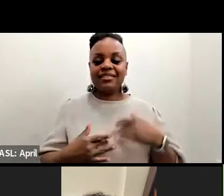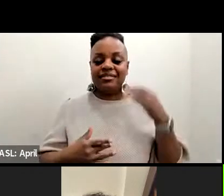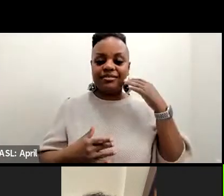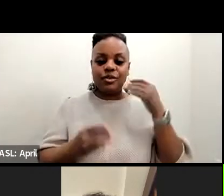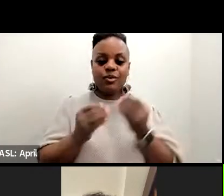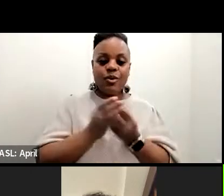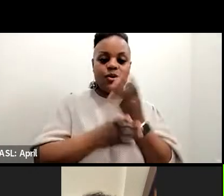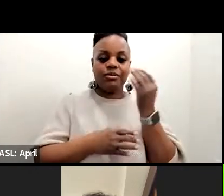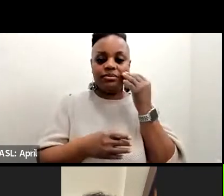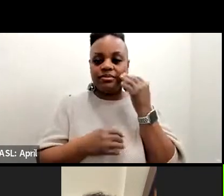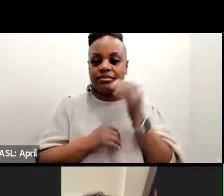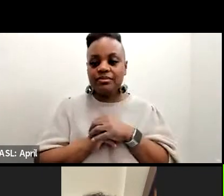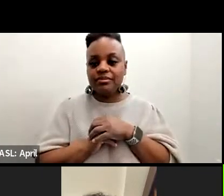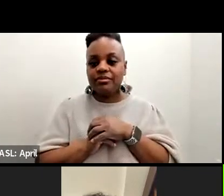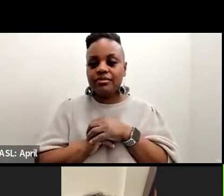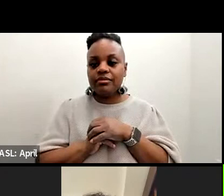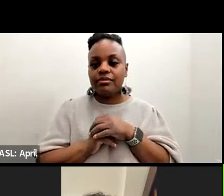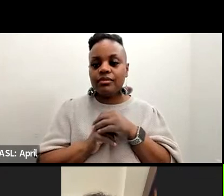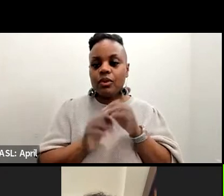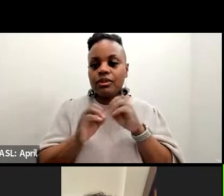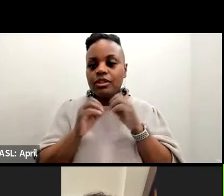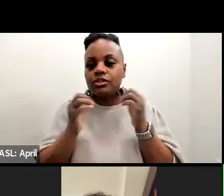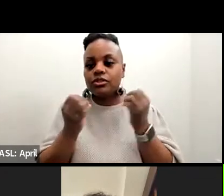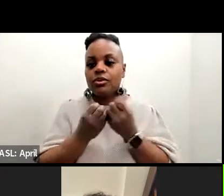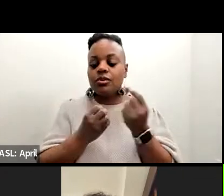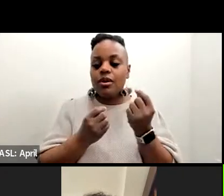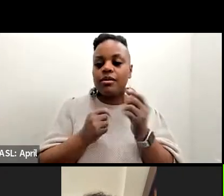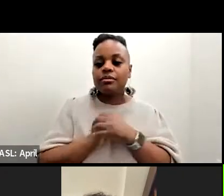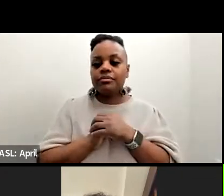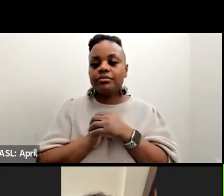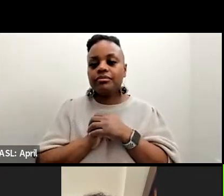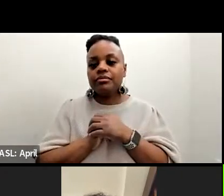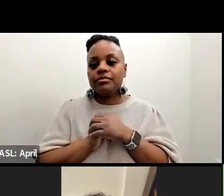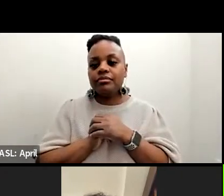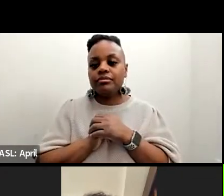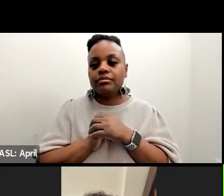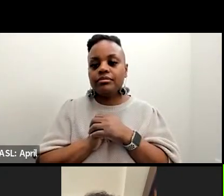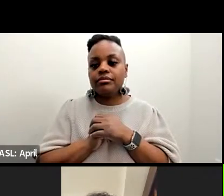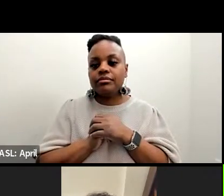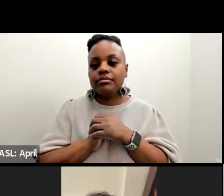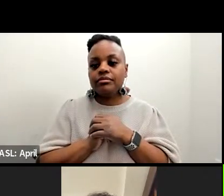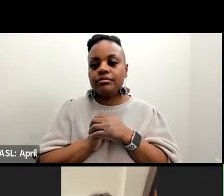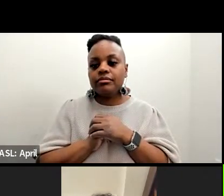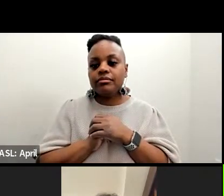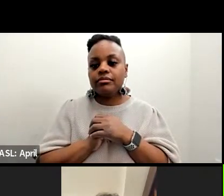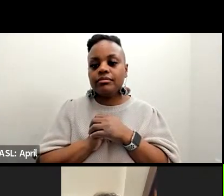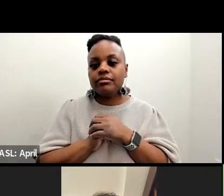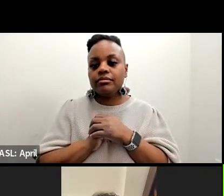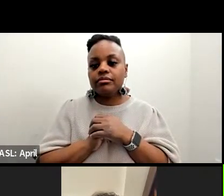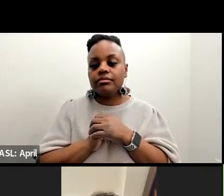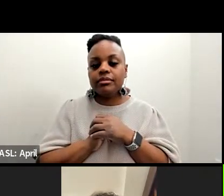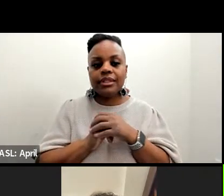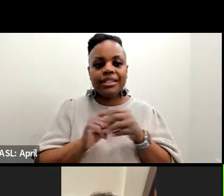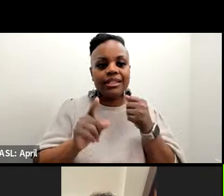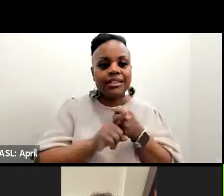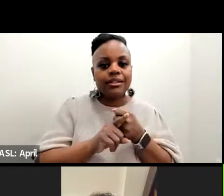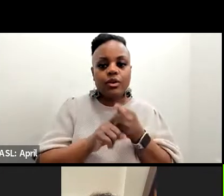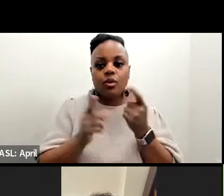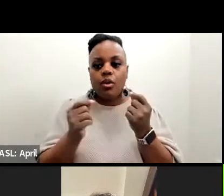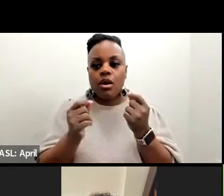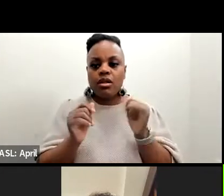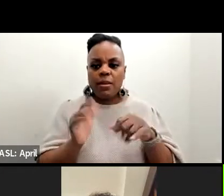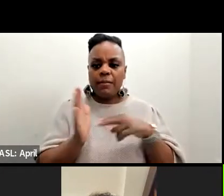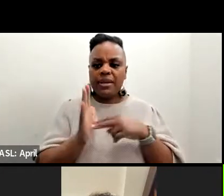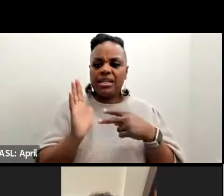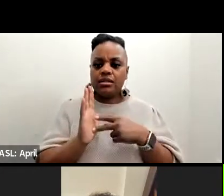hard, yeah, they weren't able to benefit from being members in this organization. And that's